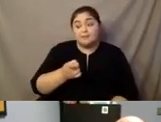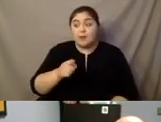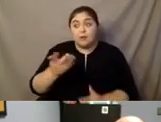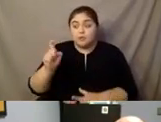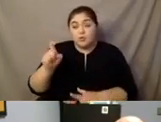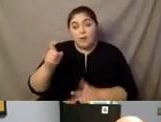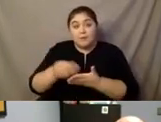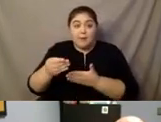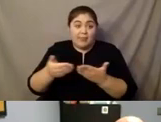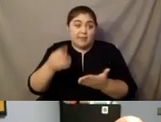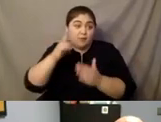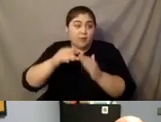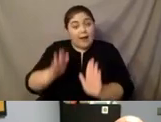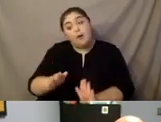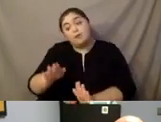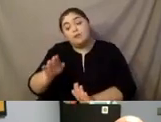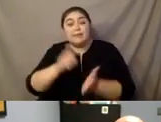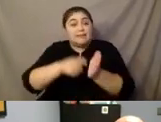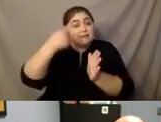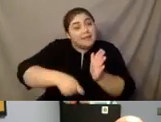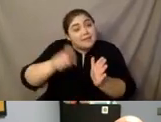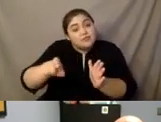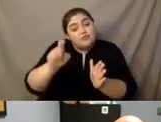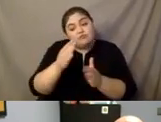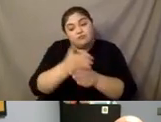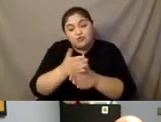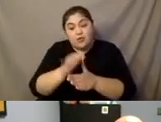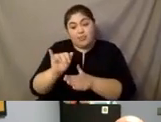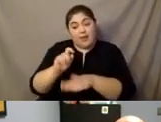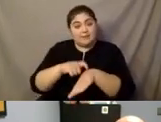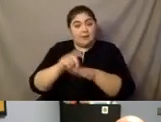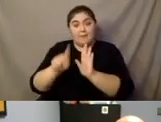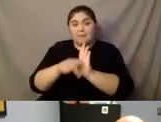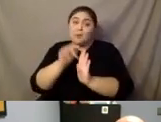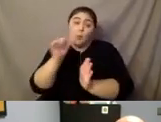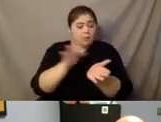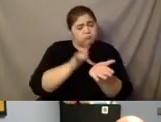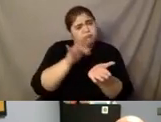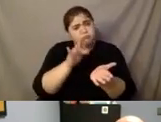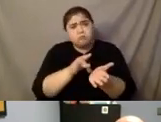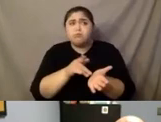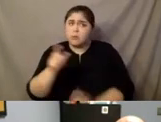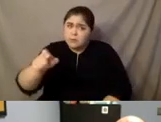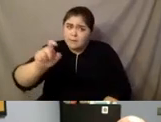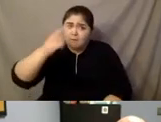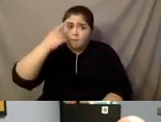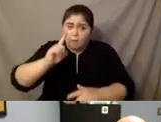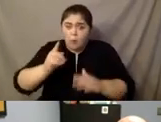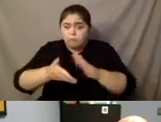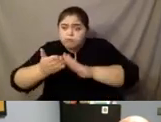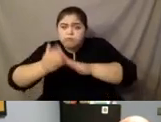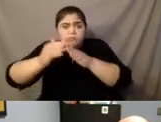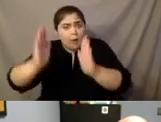maybe should have been shared, and that time period was not so much exploitative as much as necessary to run a